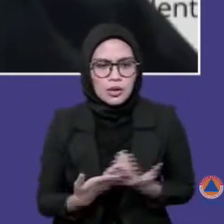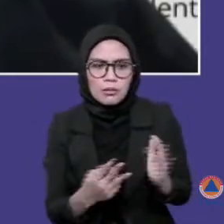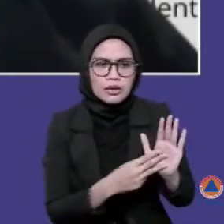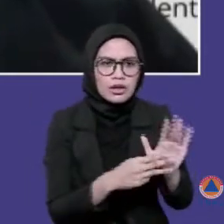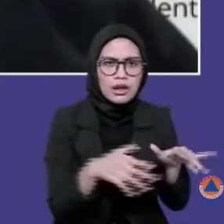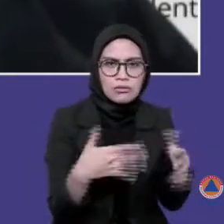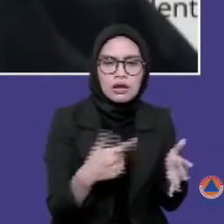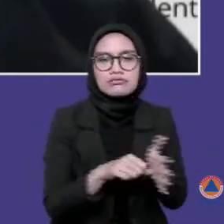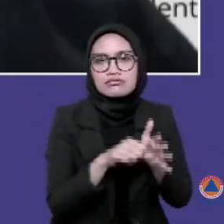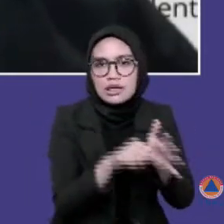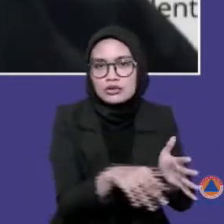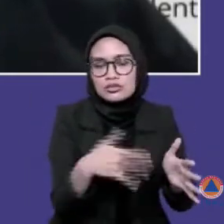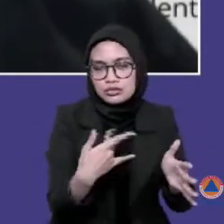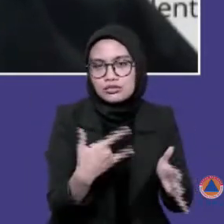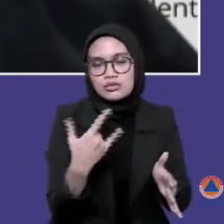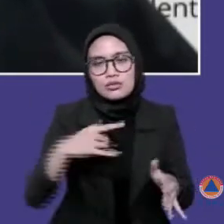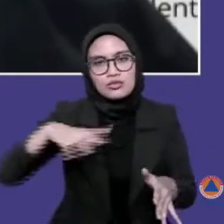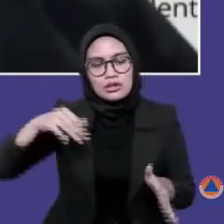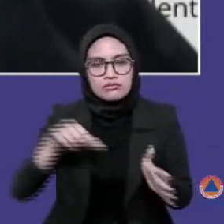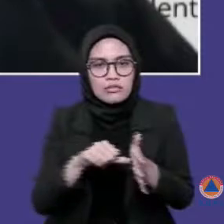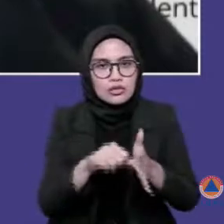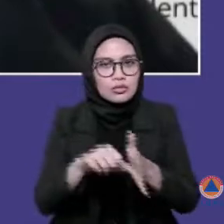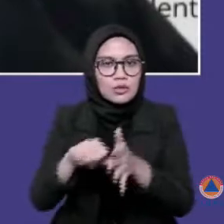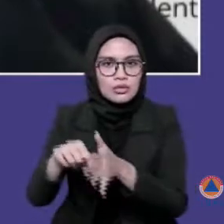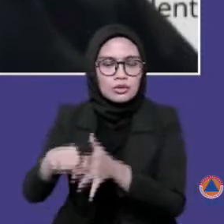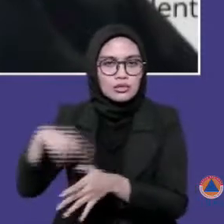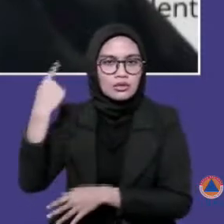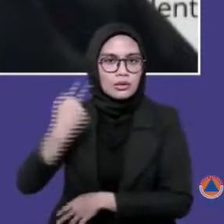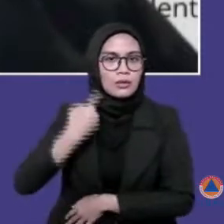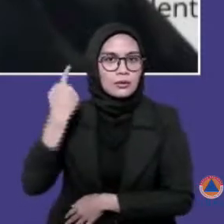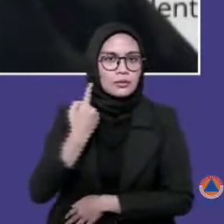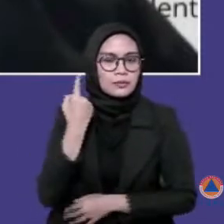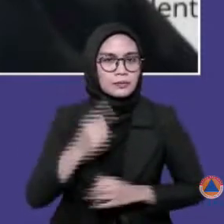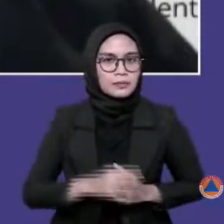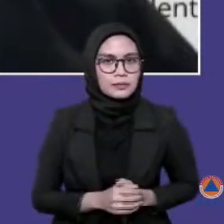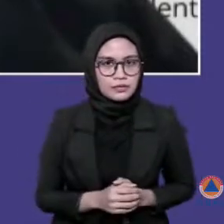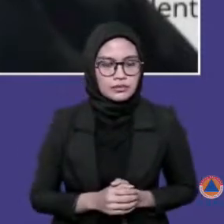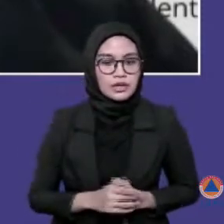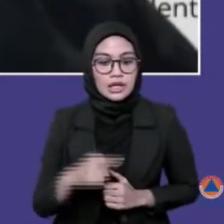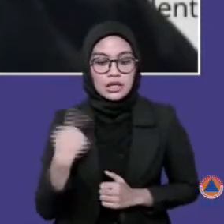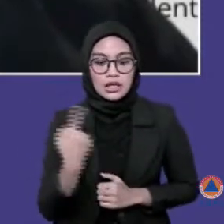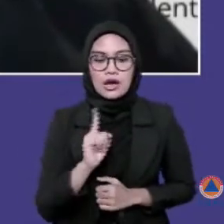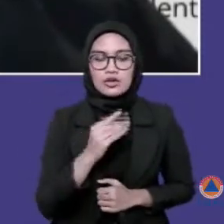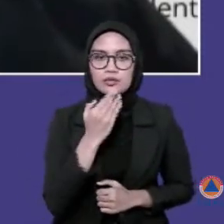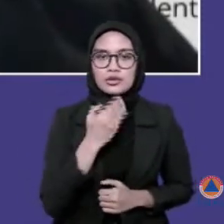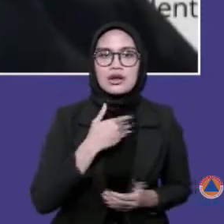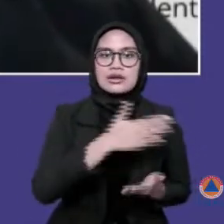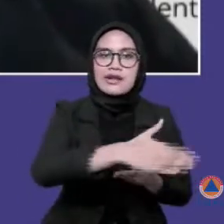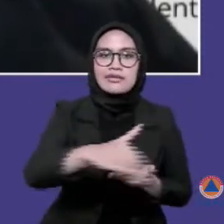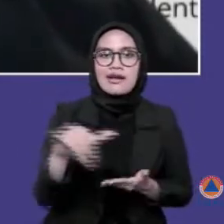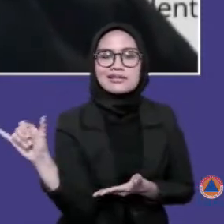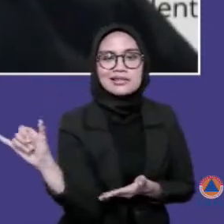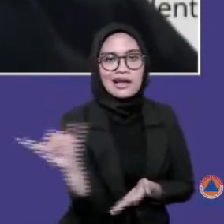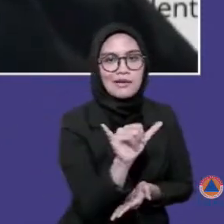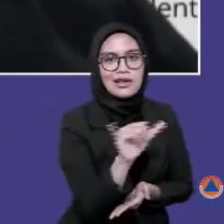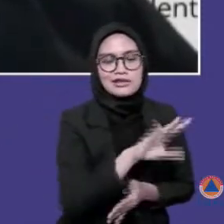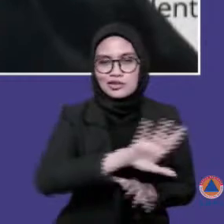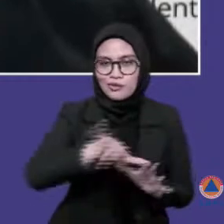have to prove that we should have the same data to work